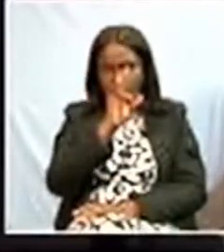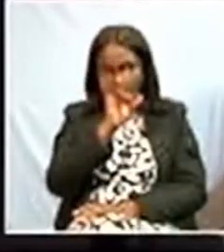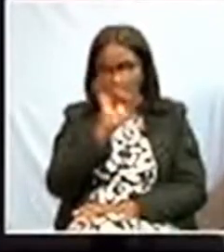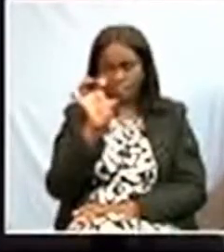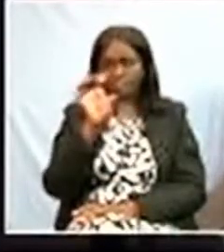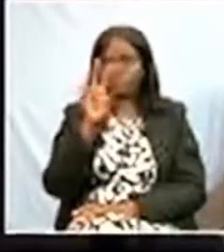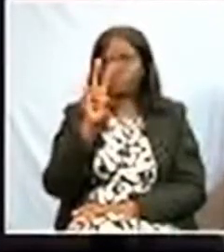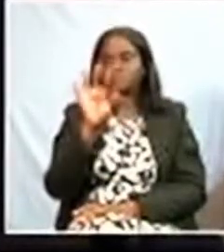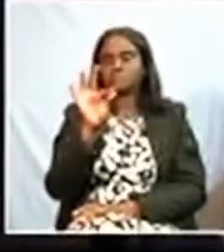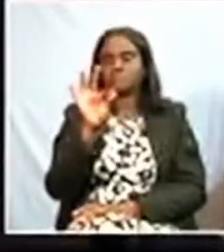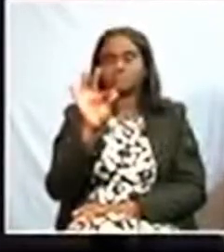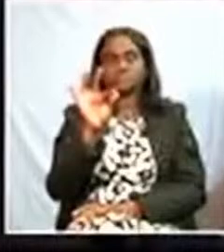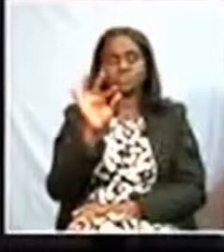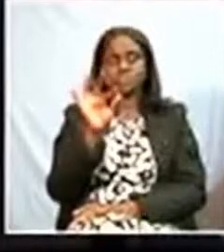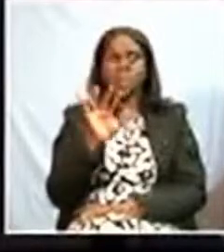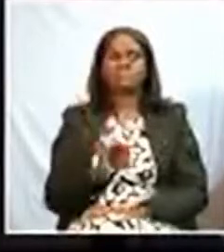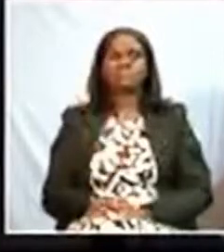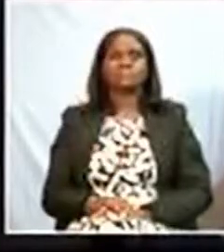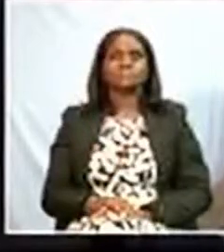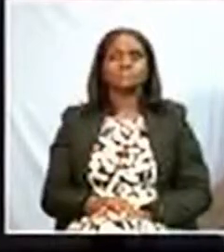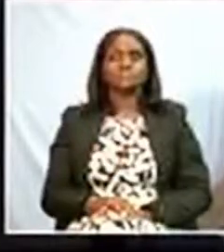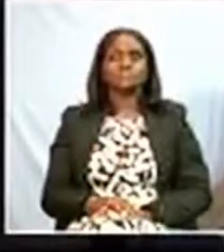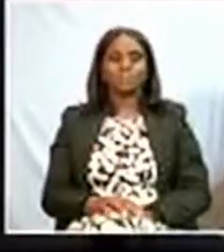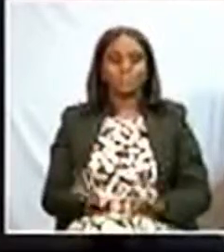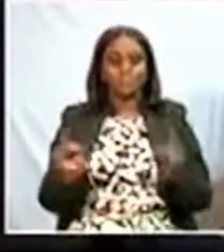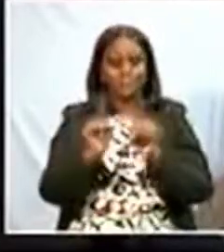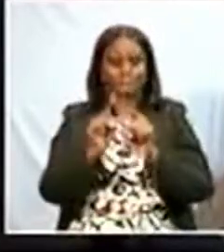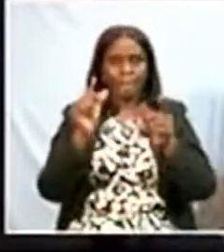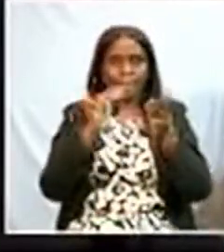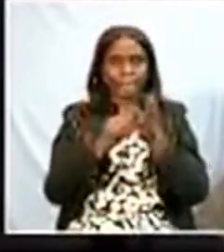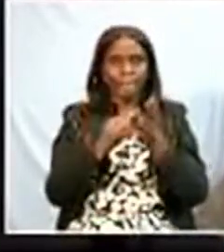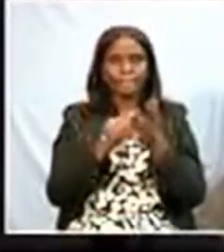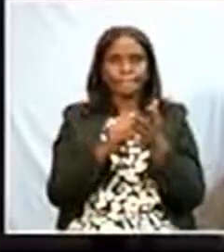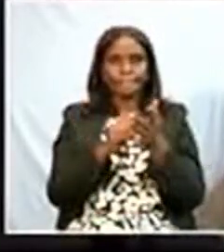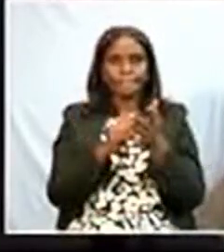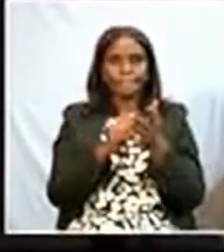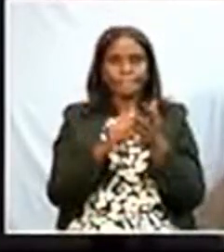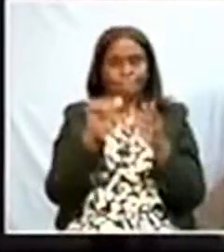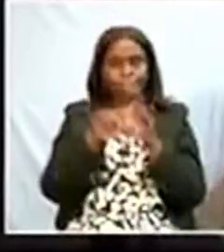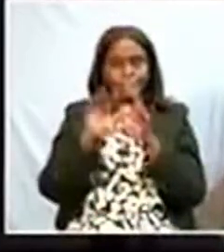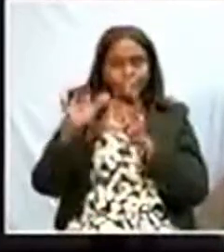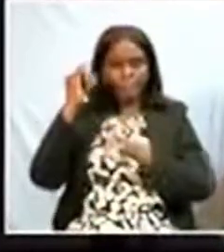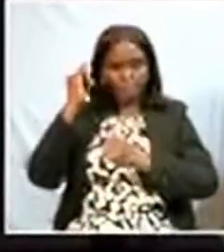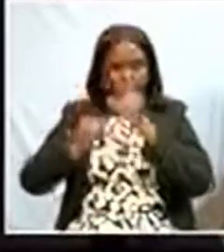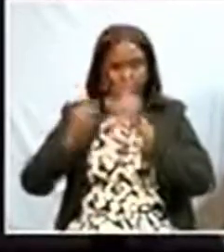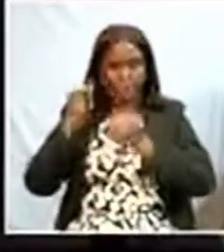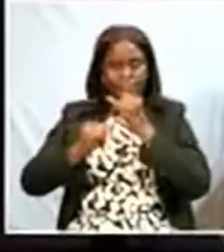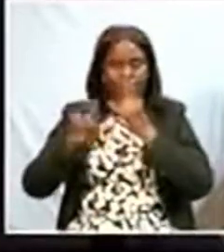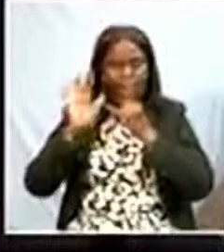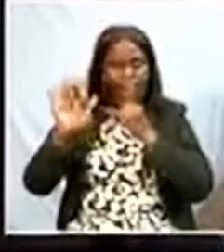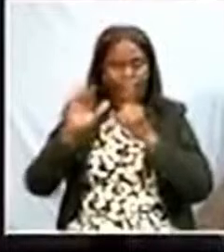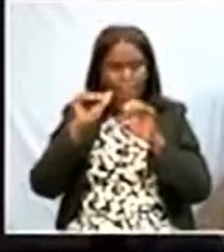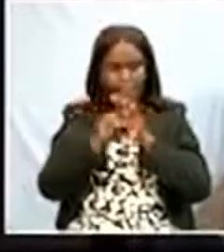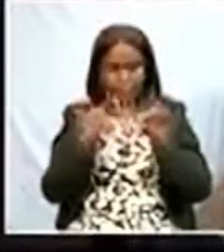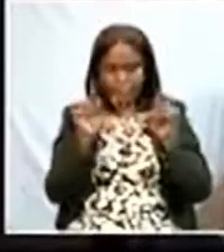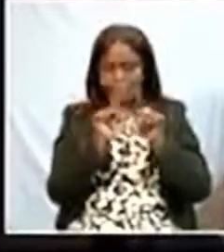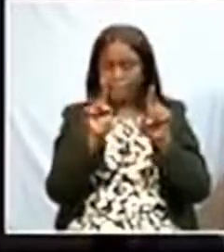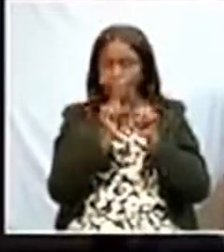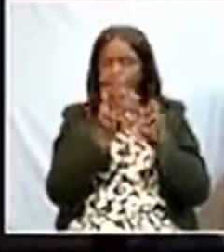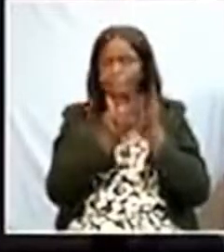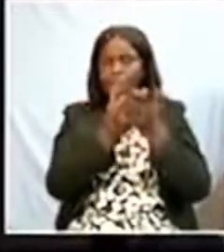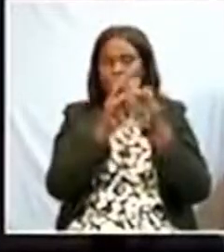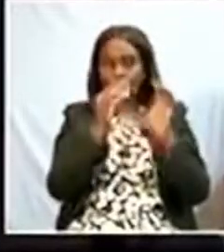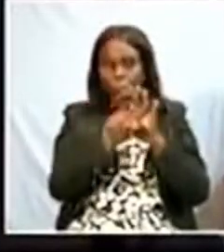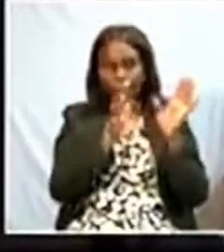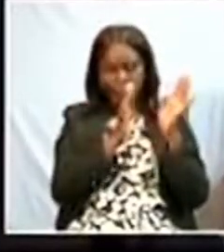29,784,829. And in their conclusion, on this same submission on